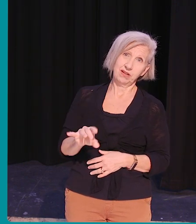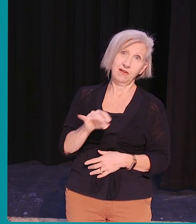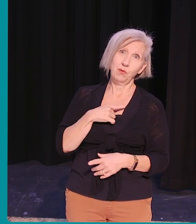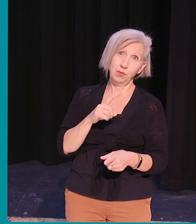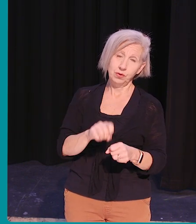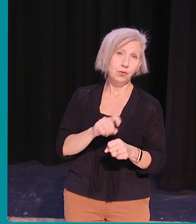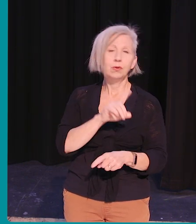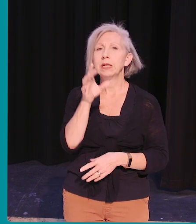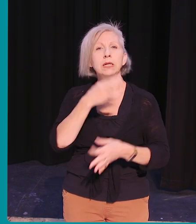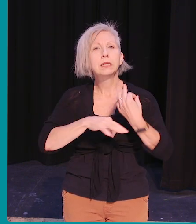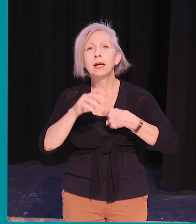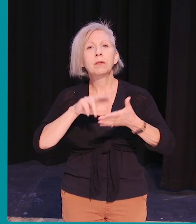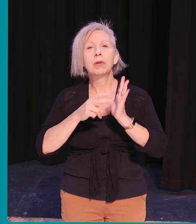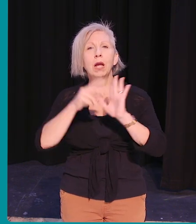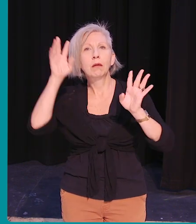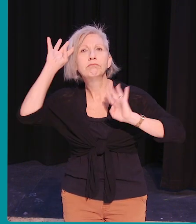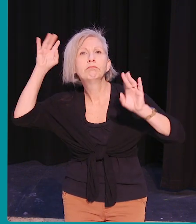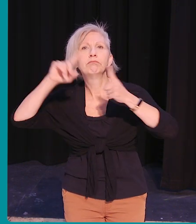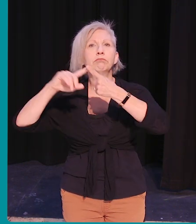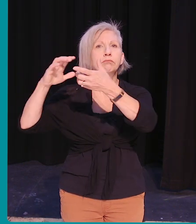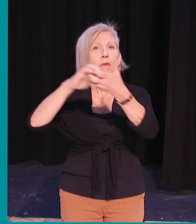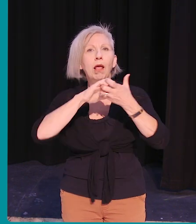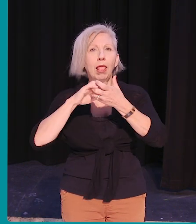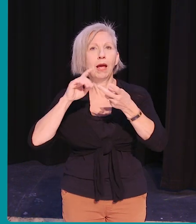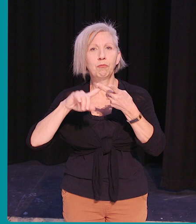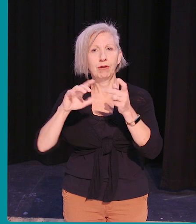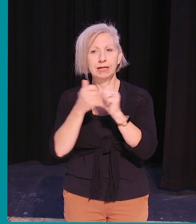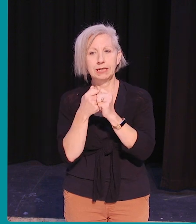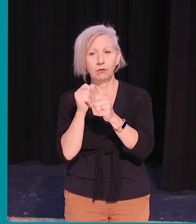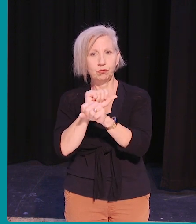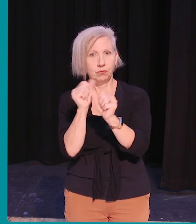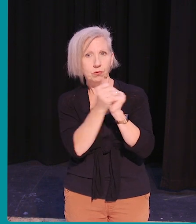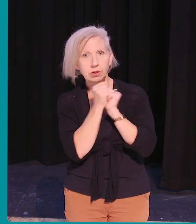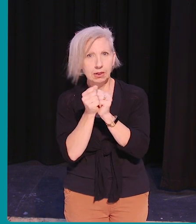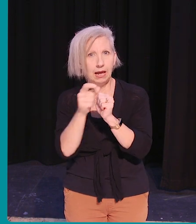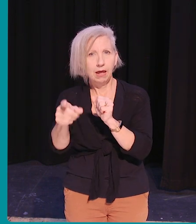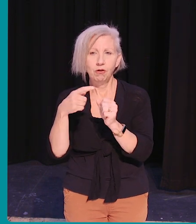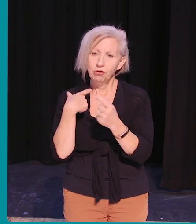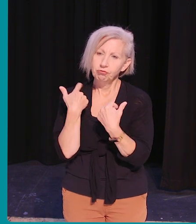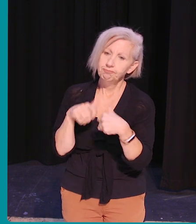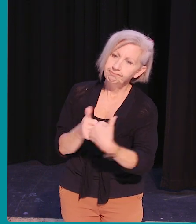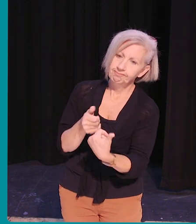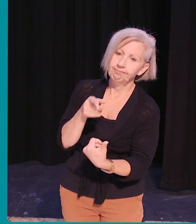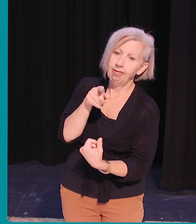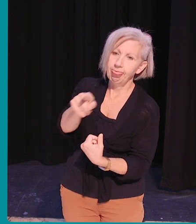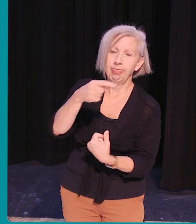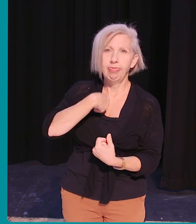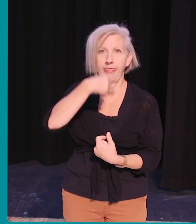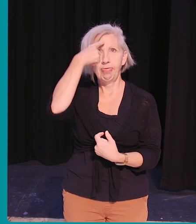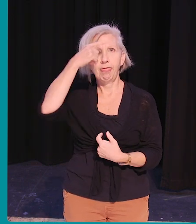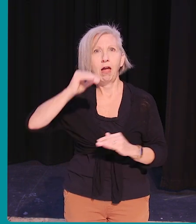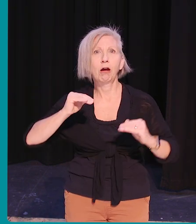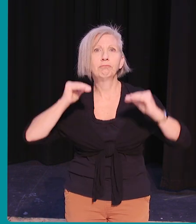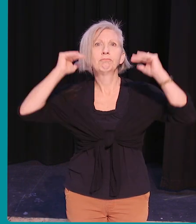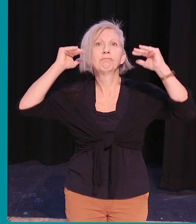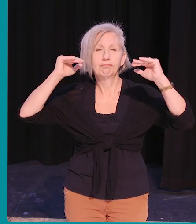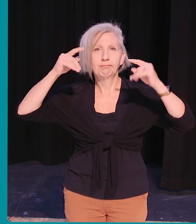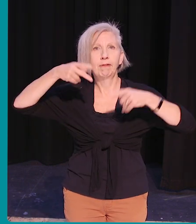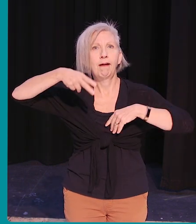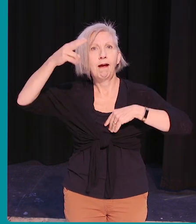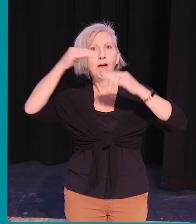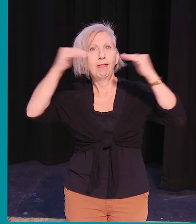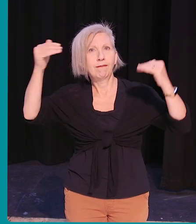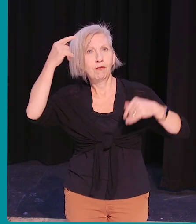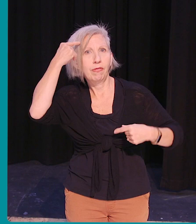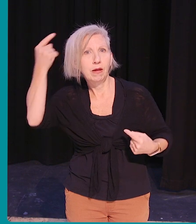and collaborators, and they're creative and all that good upper-level thinking stuff that we know they need, the blue and green lines on the chart, right? Second shift is around agency.